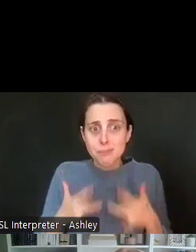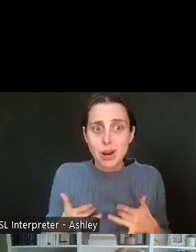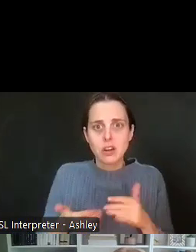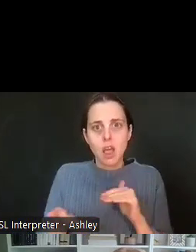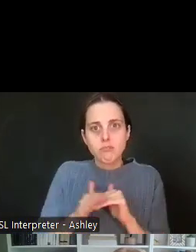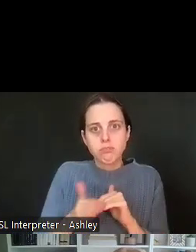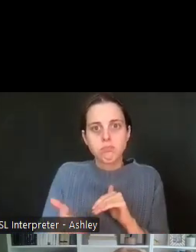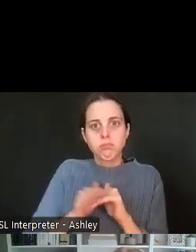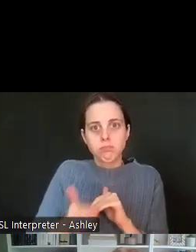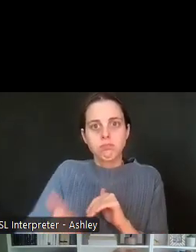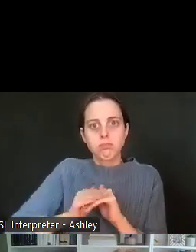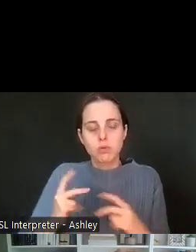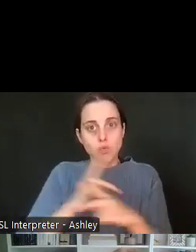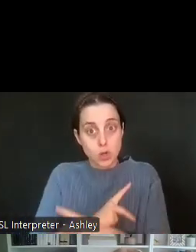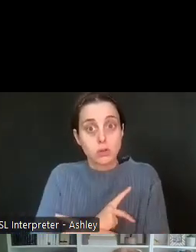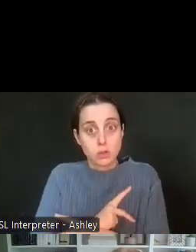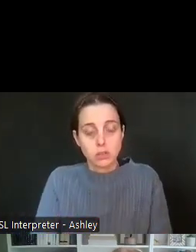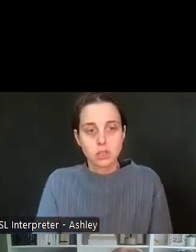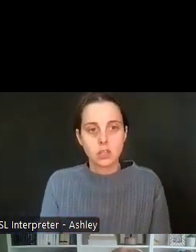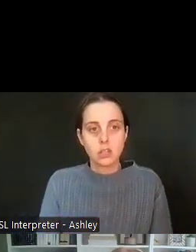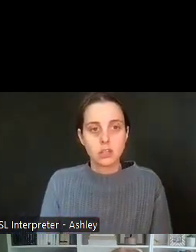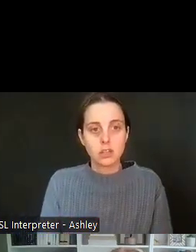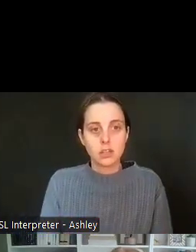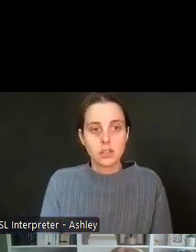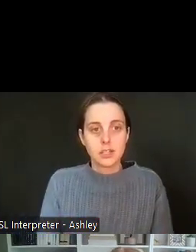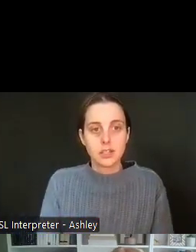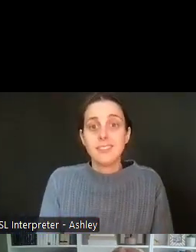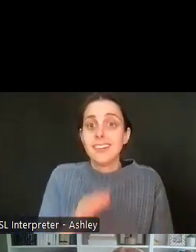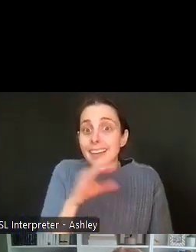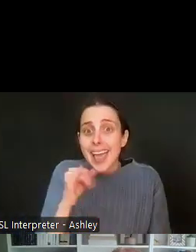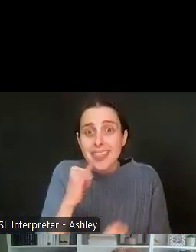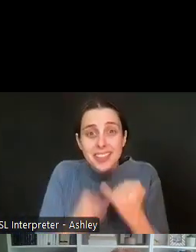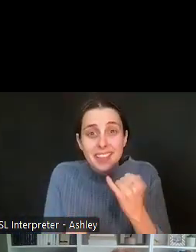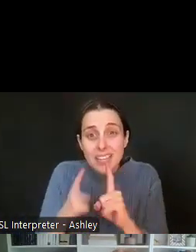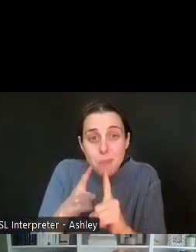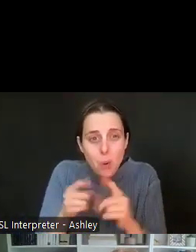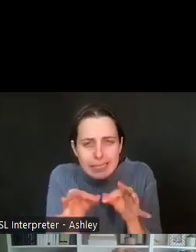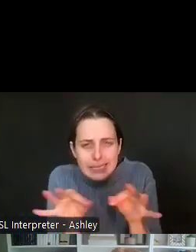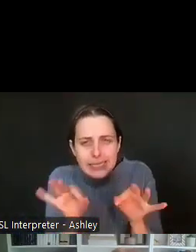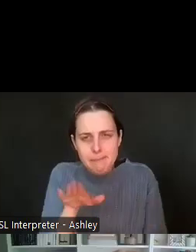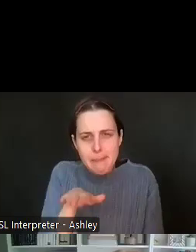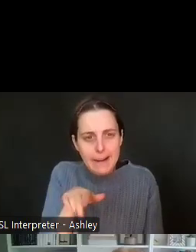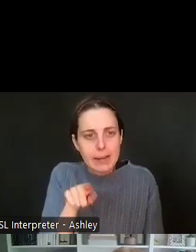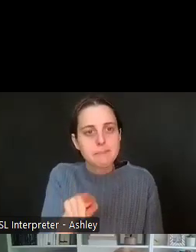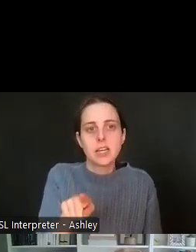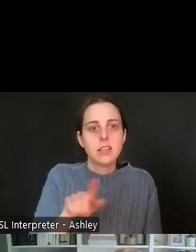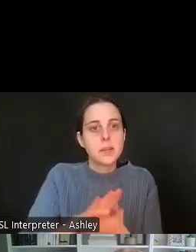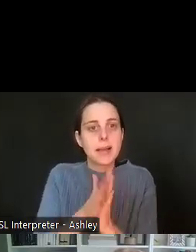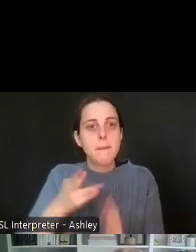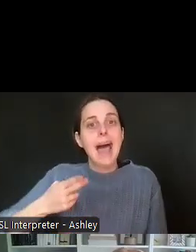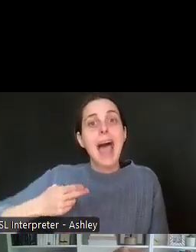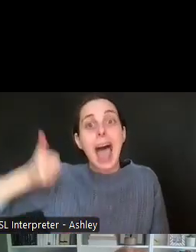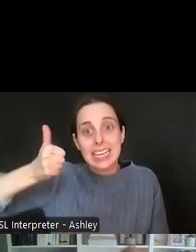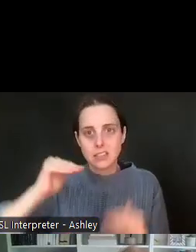more startling to me is the last piece of what you're looking at on this slide is that it has reached its highest